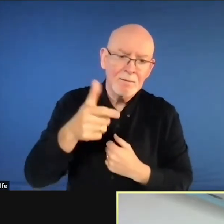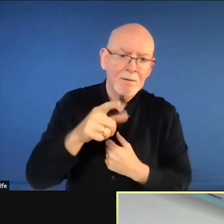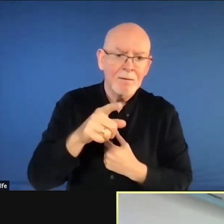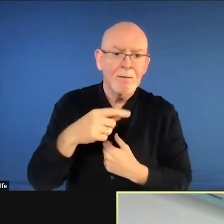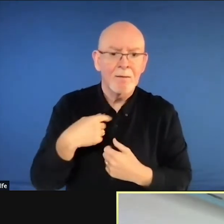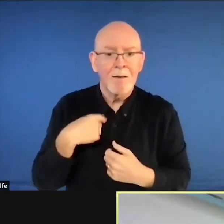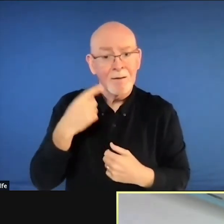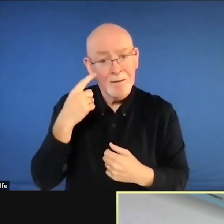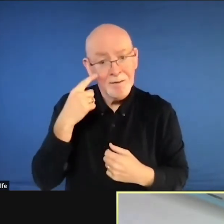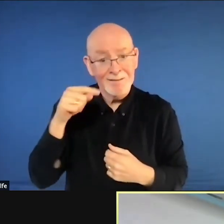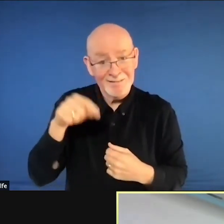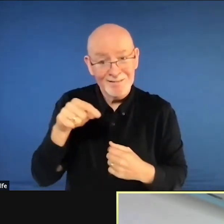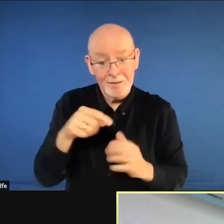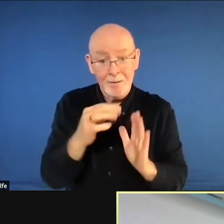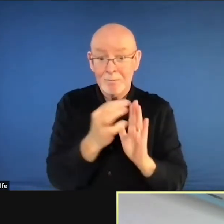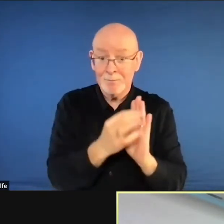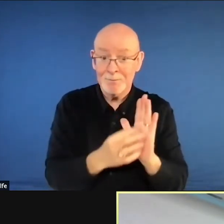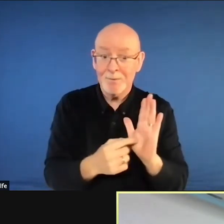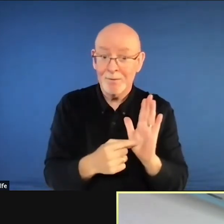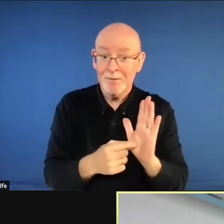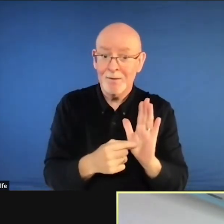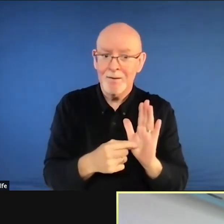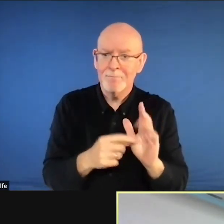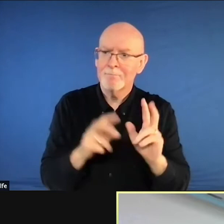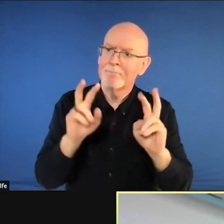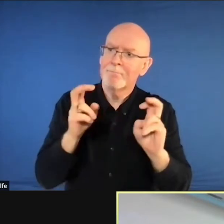we can even go further and